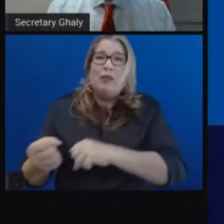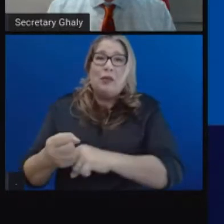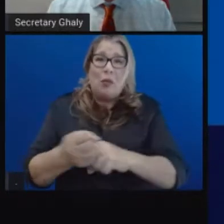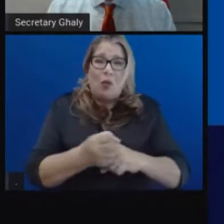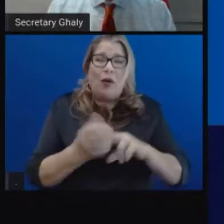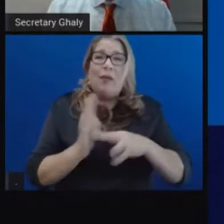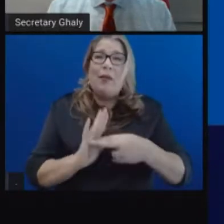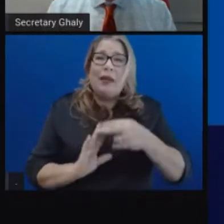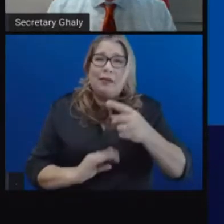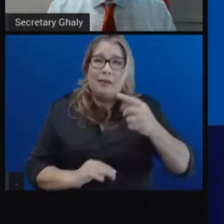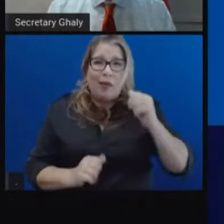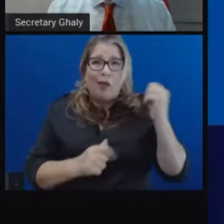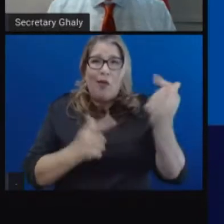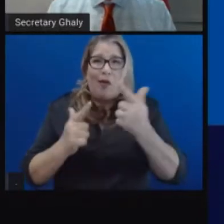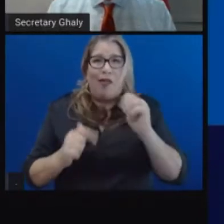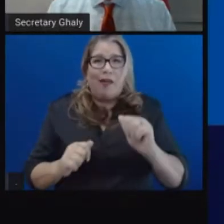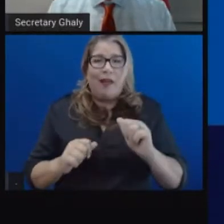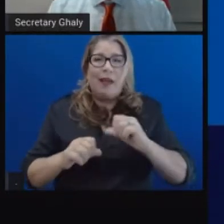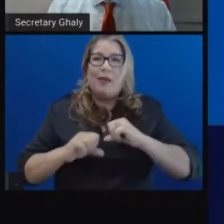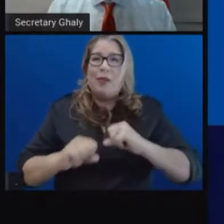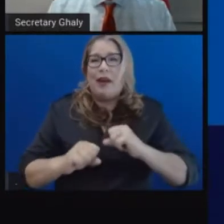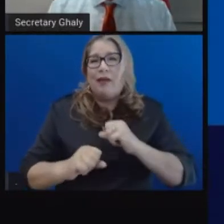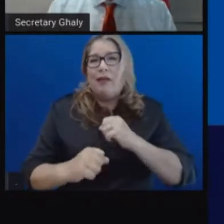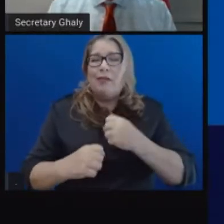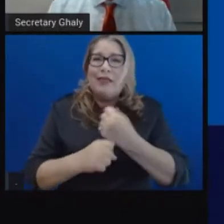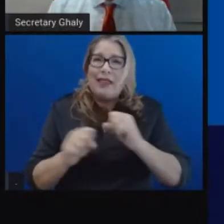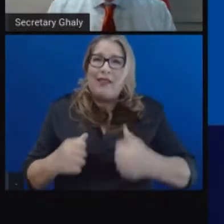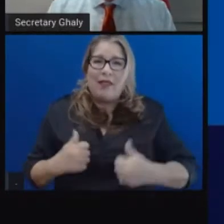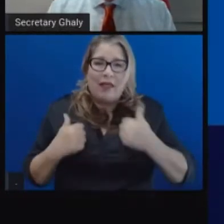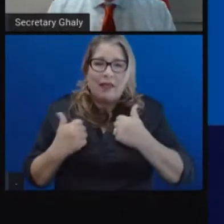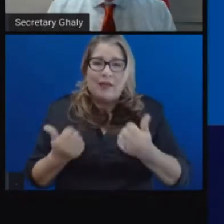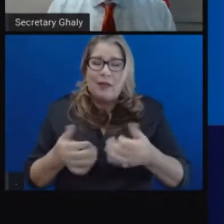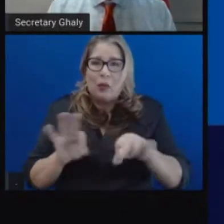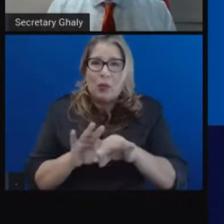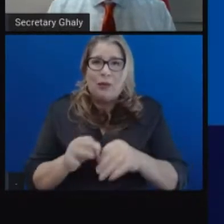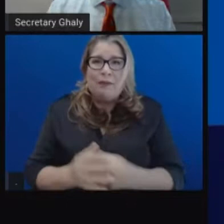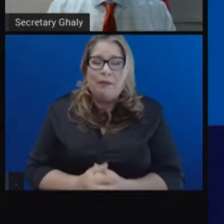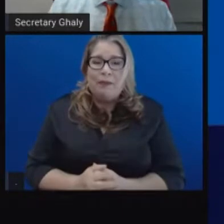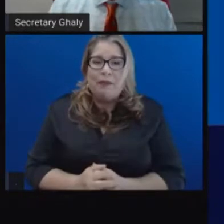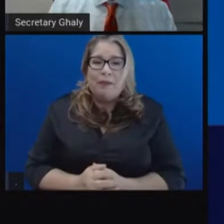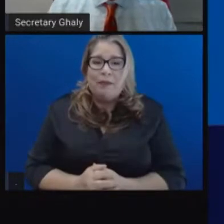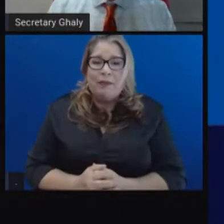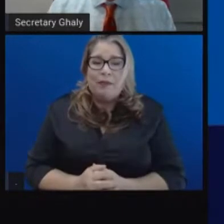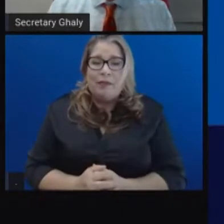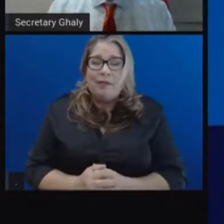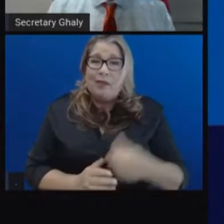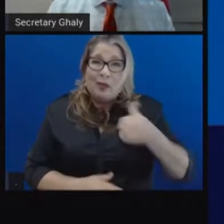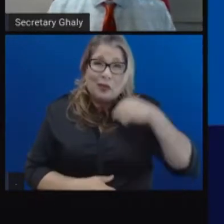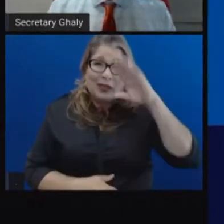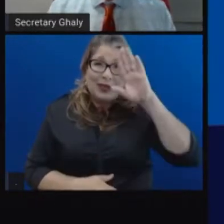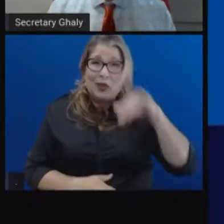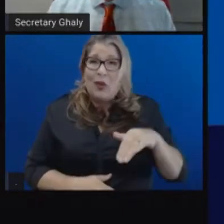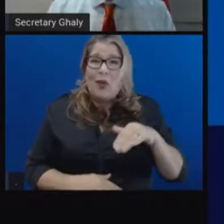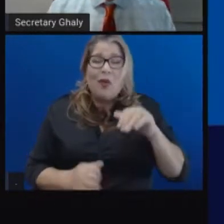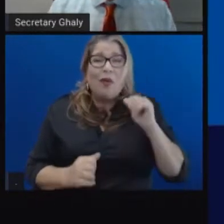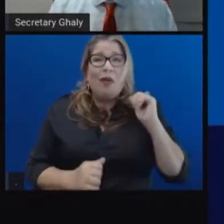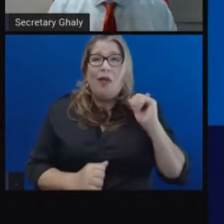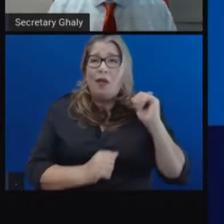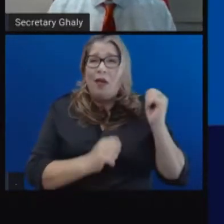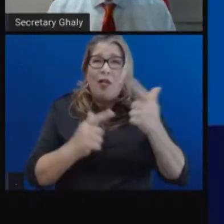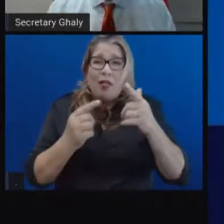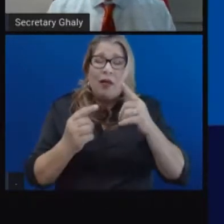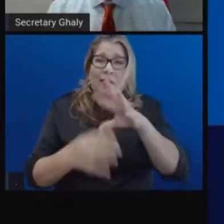the stories of communities so deeply impacted, whether that's the 911 system and